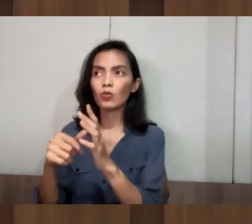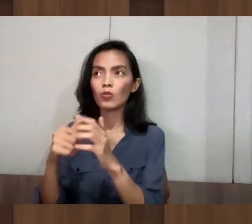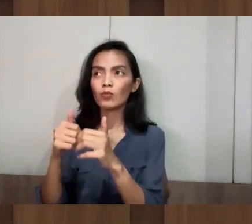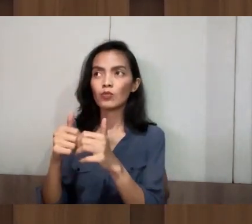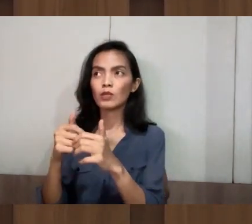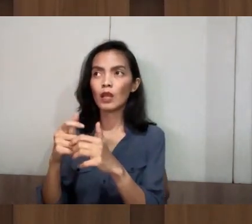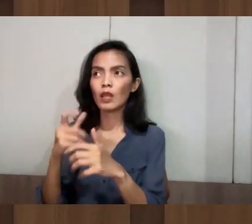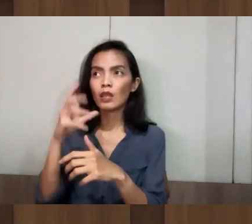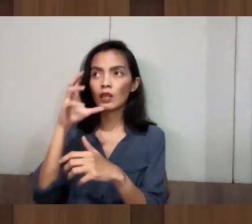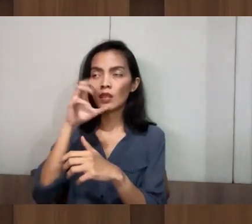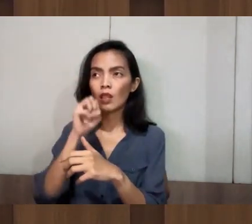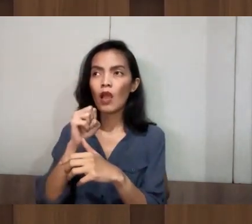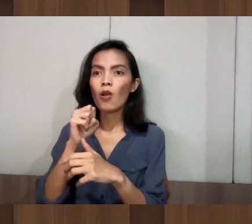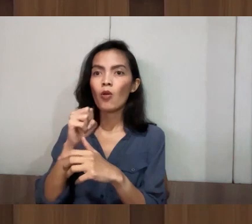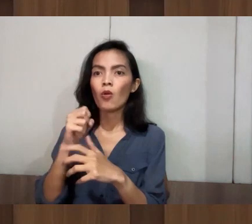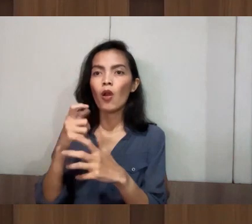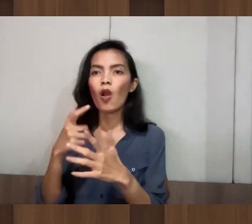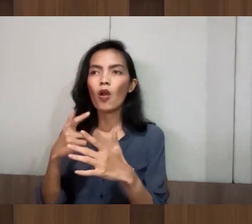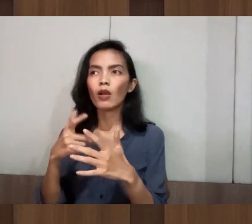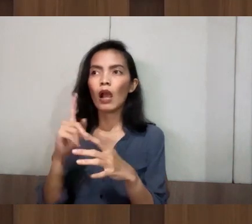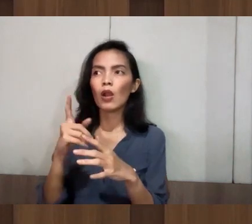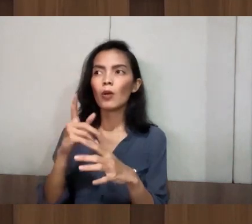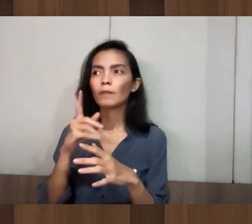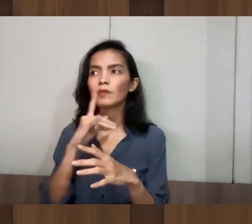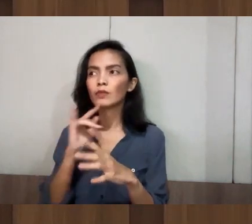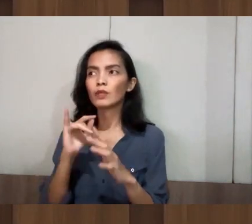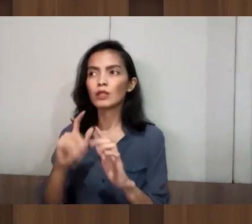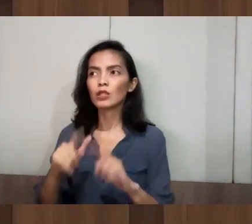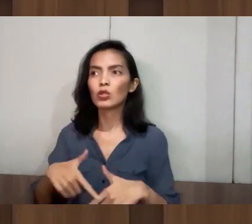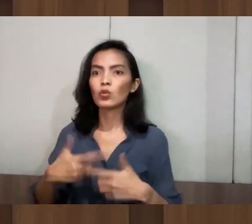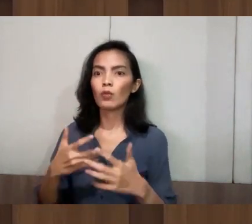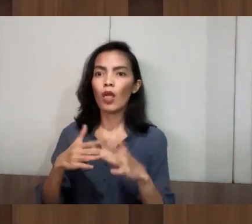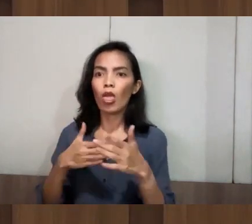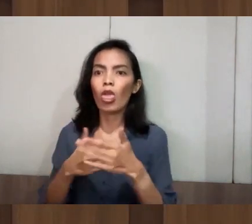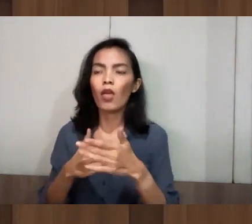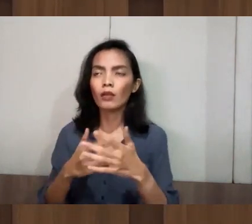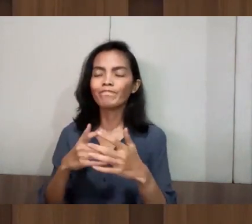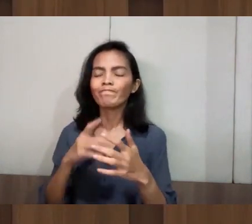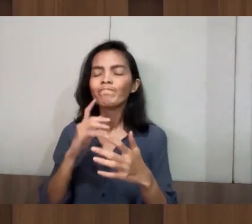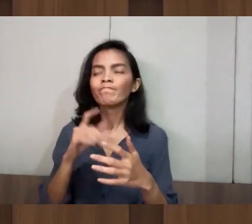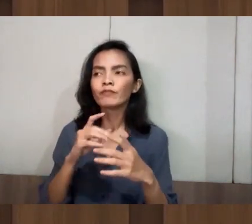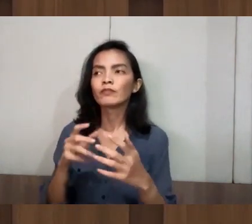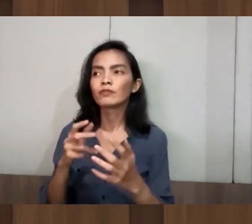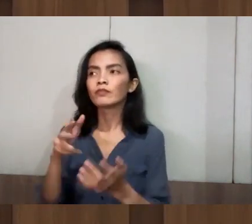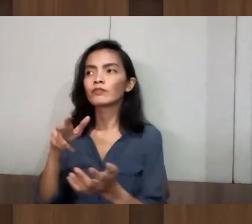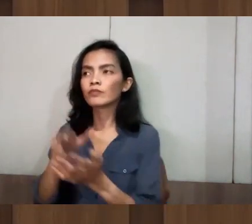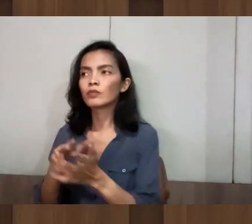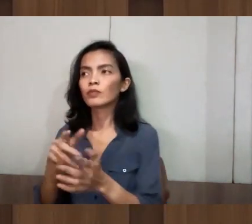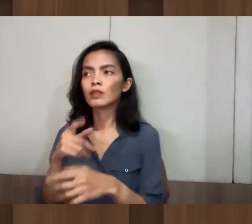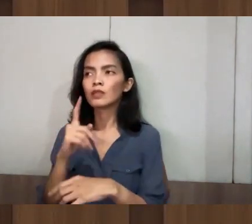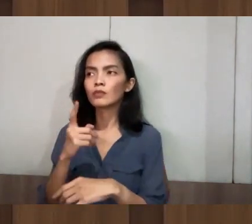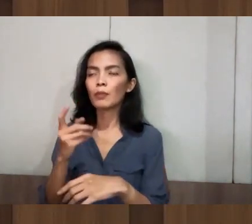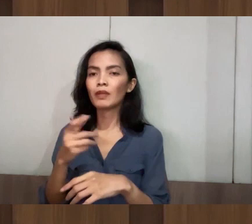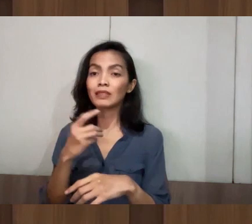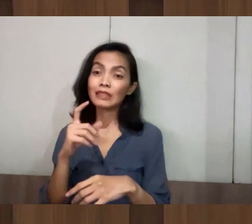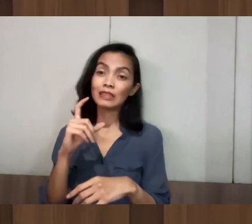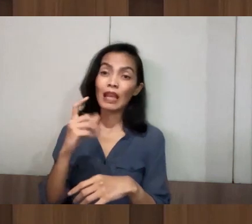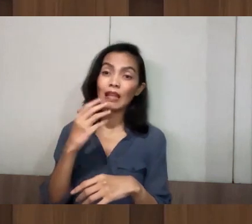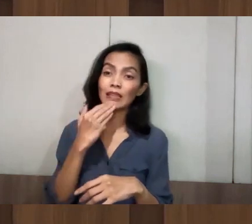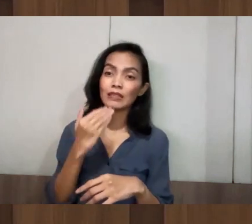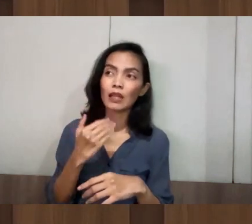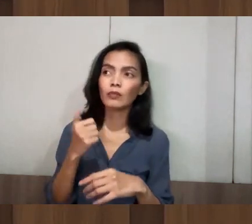tool that will help you to get a grip when life slaps you on your face. Because by only